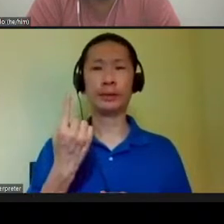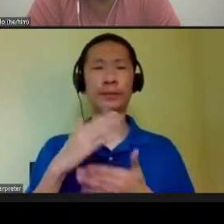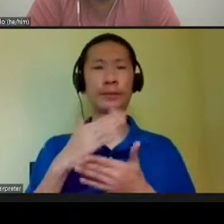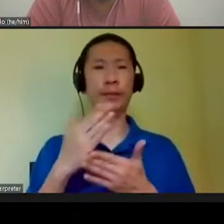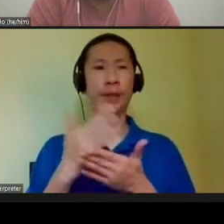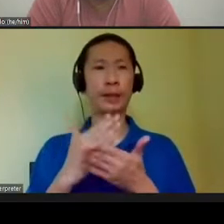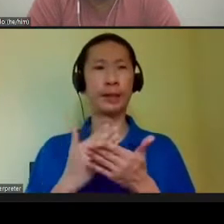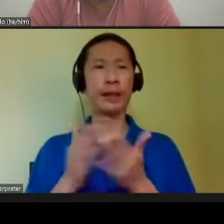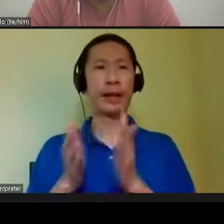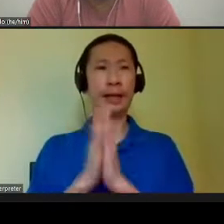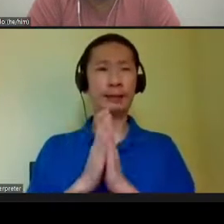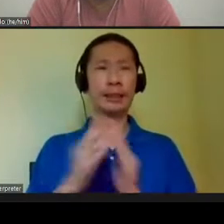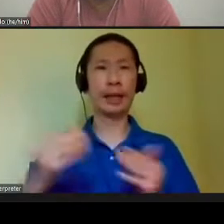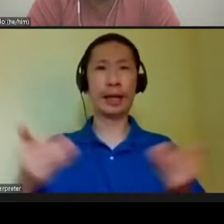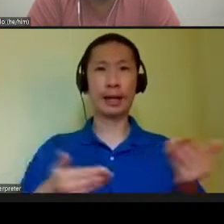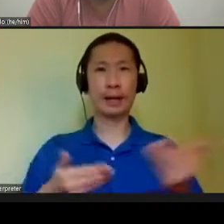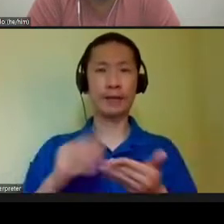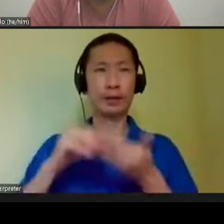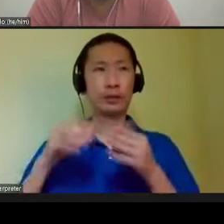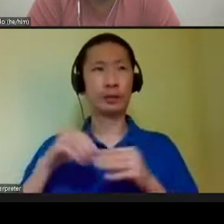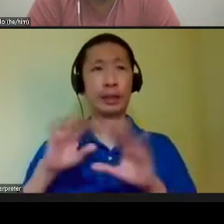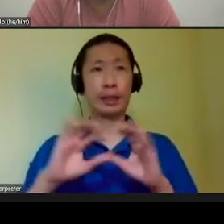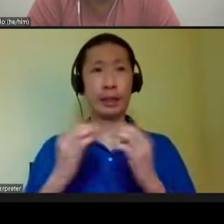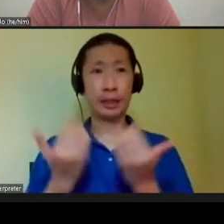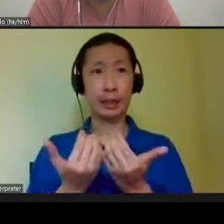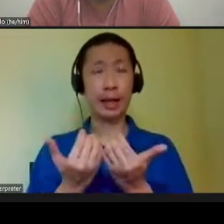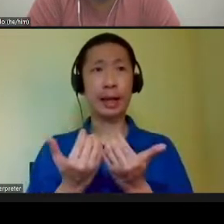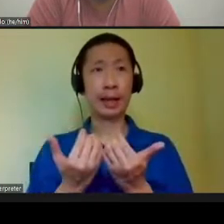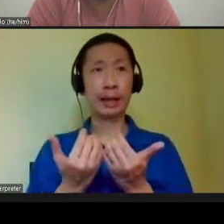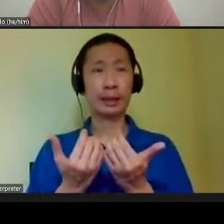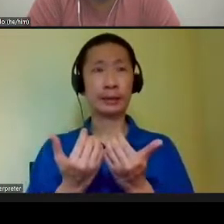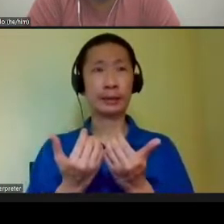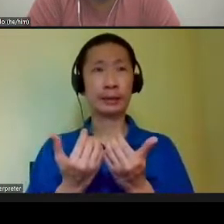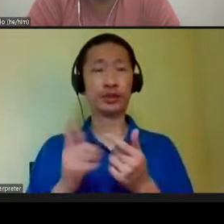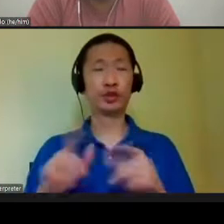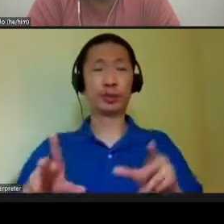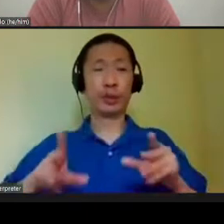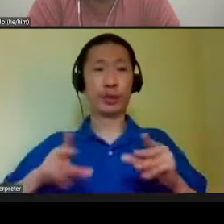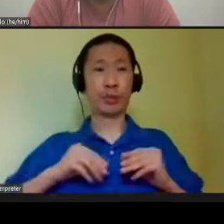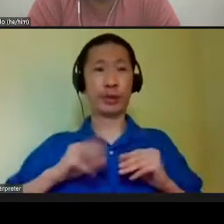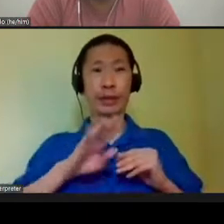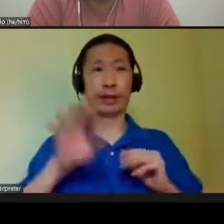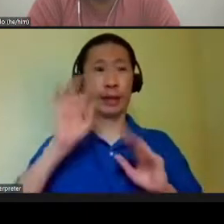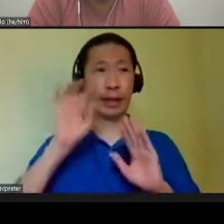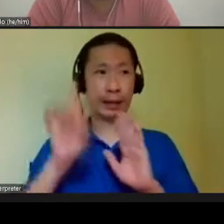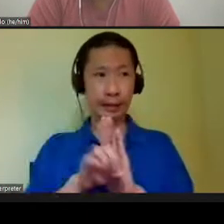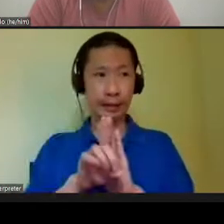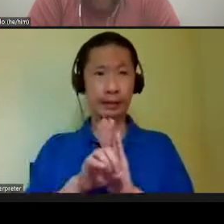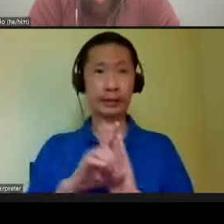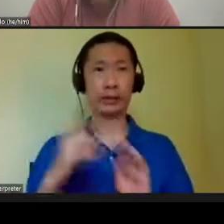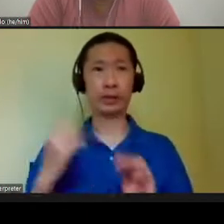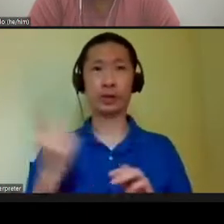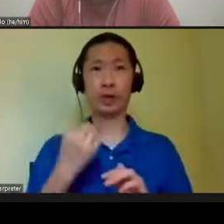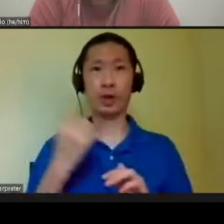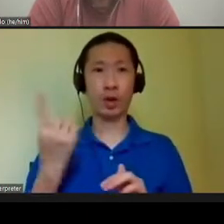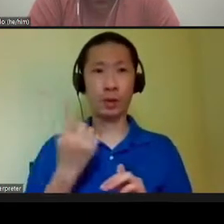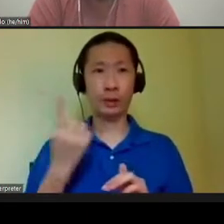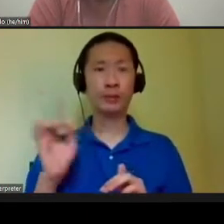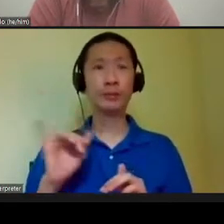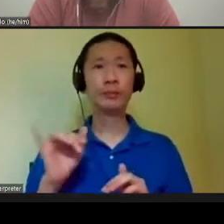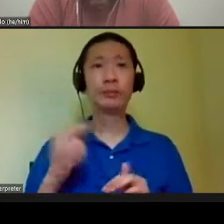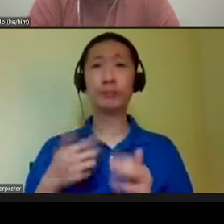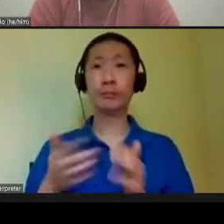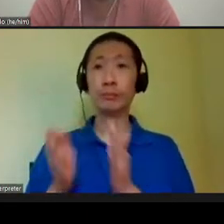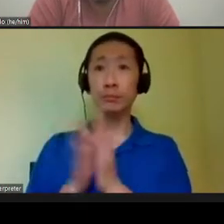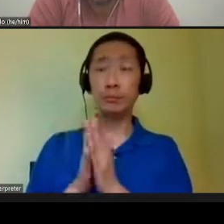asking and inviting the students in my class to like embrace their identity, to always like, you know, I ask them